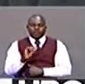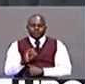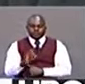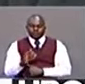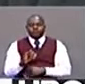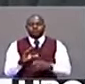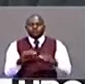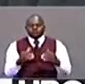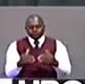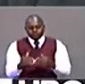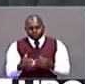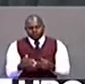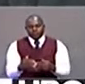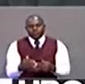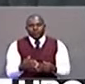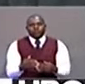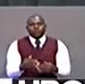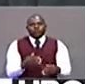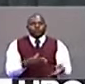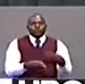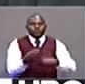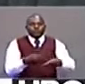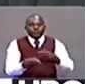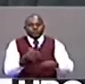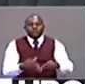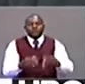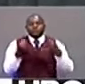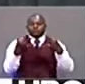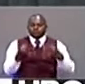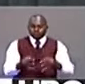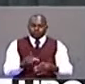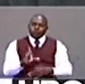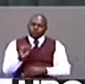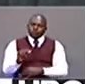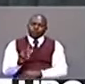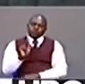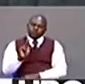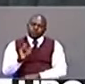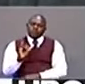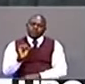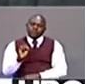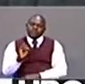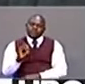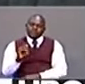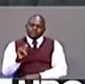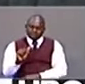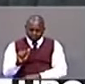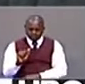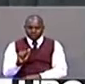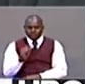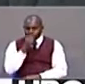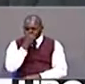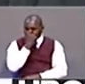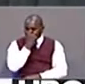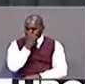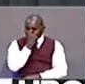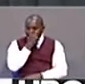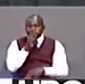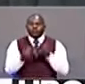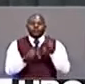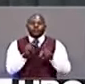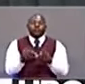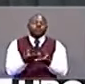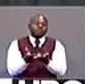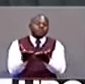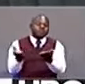that initially wanted to auction the property. We all went to Kisita, and in the presence of the people who